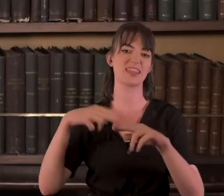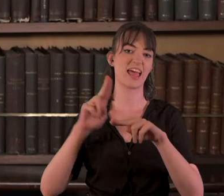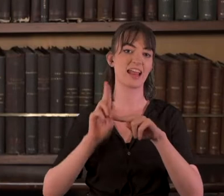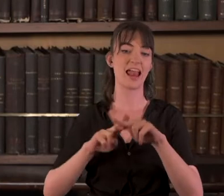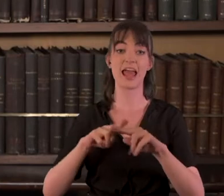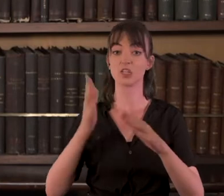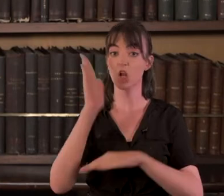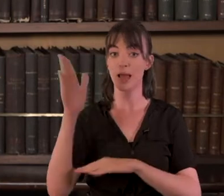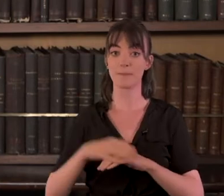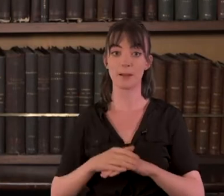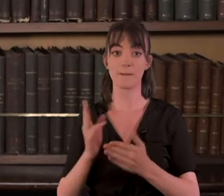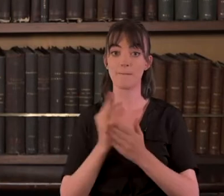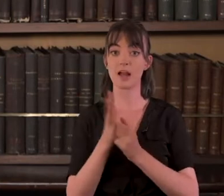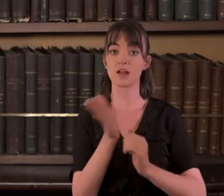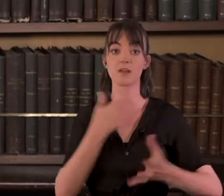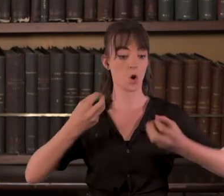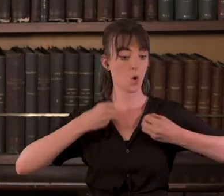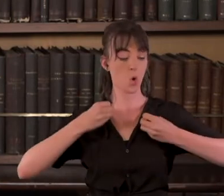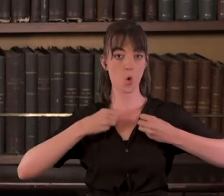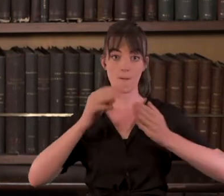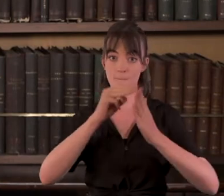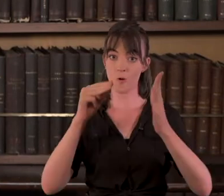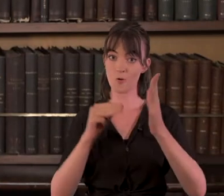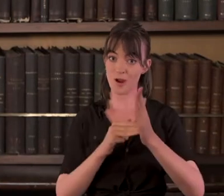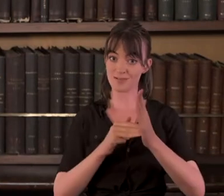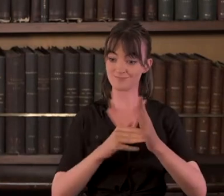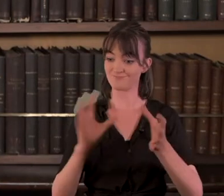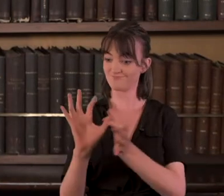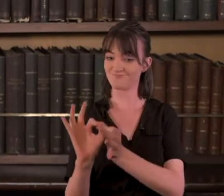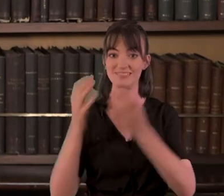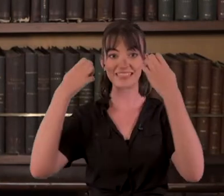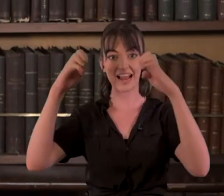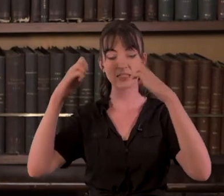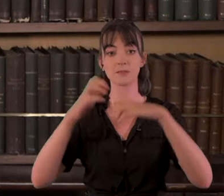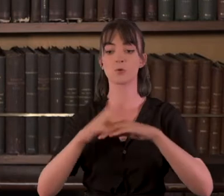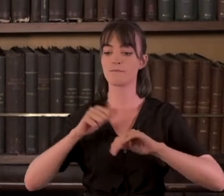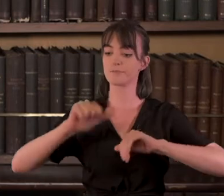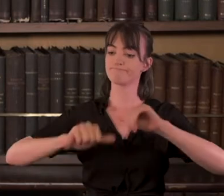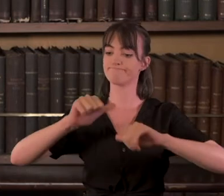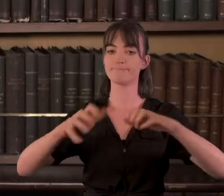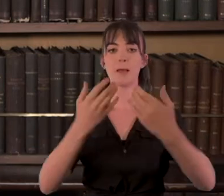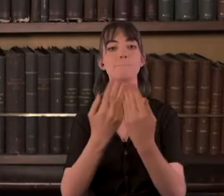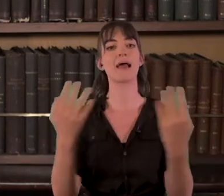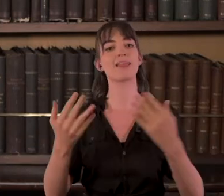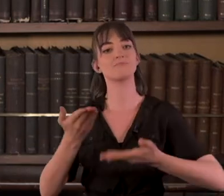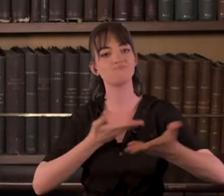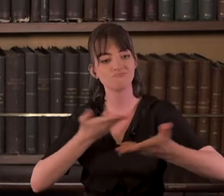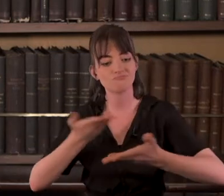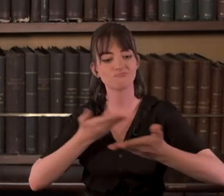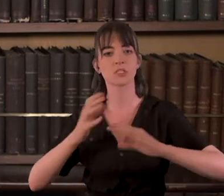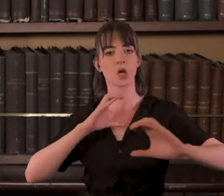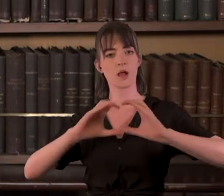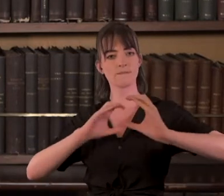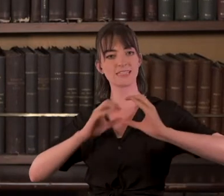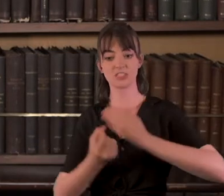overall commemorations programme, and to complement the exhibition, we are running a series of panel discussions and in-conversation events